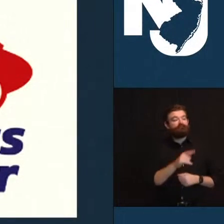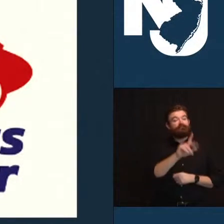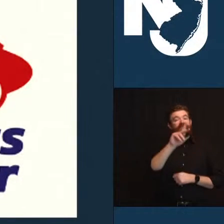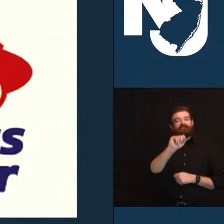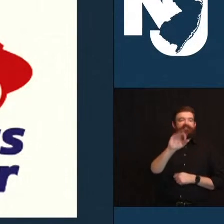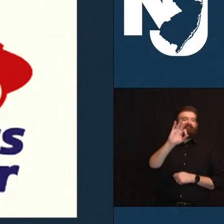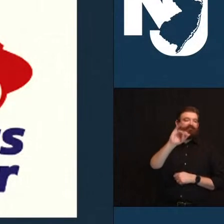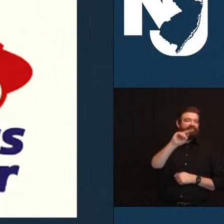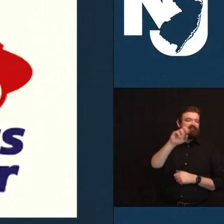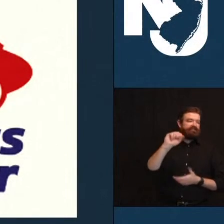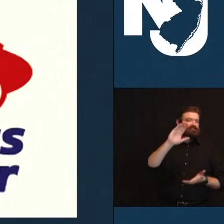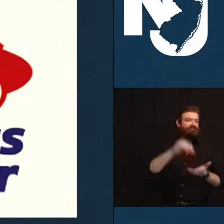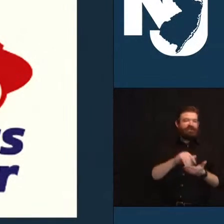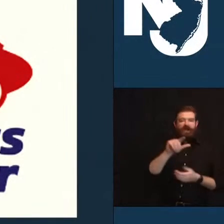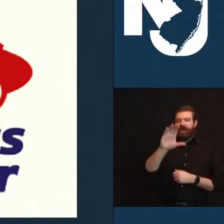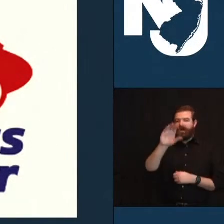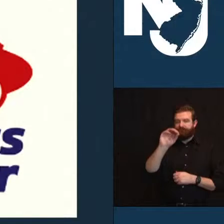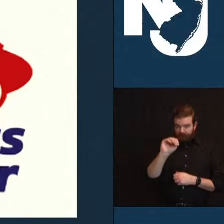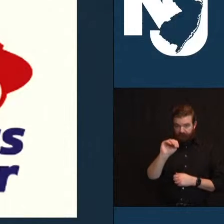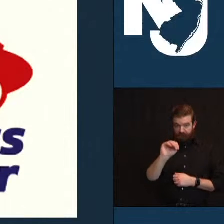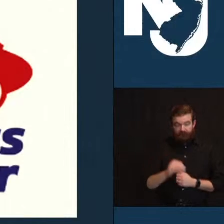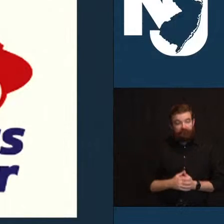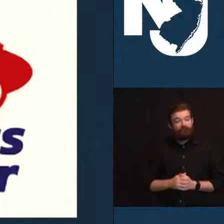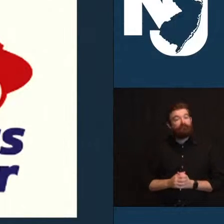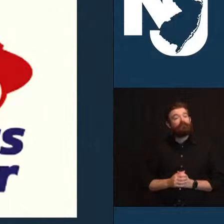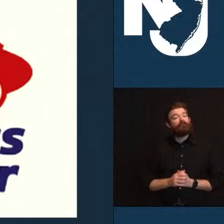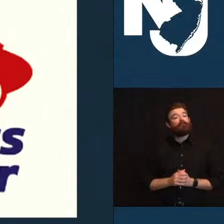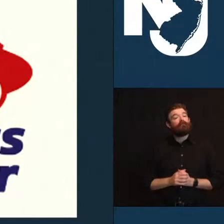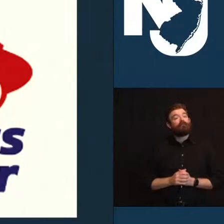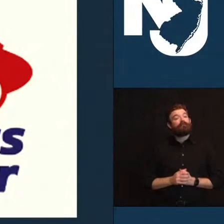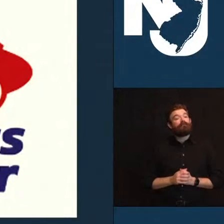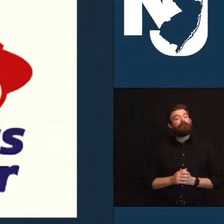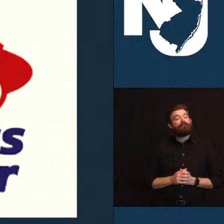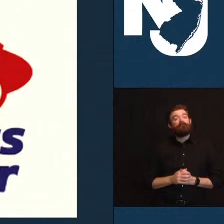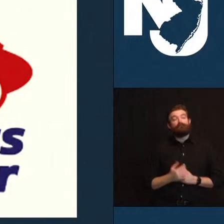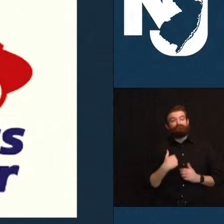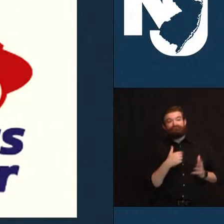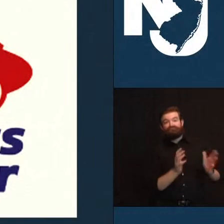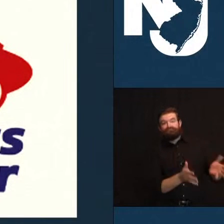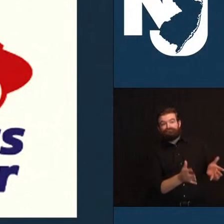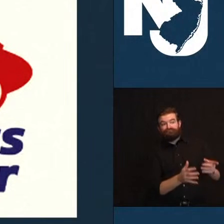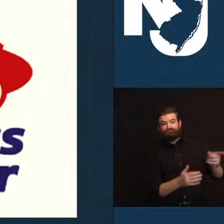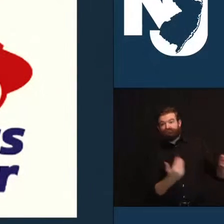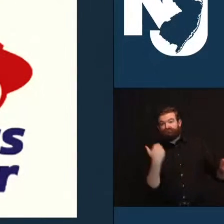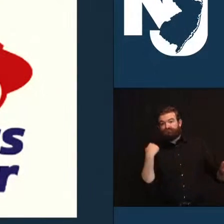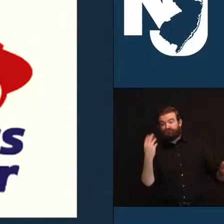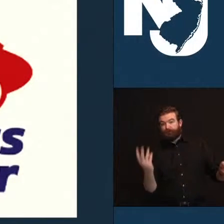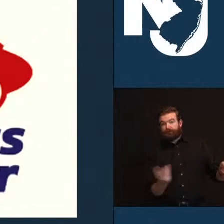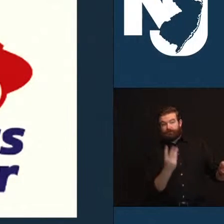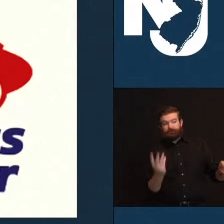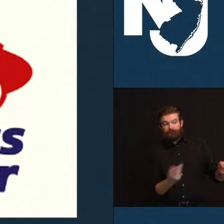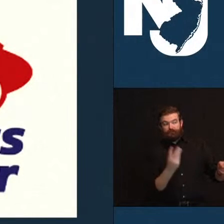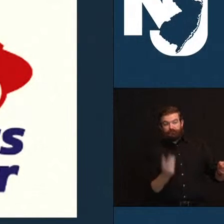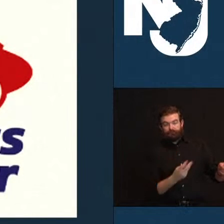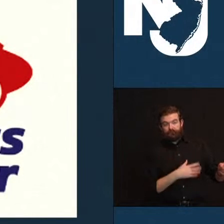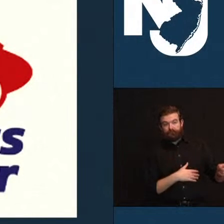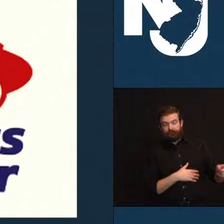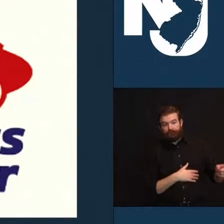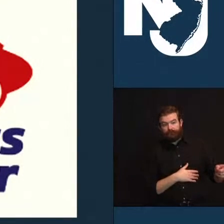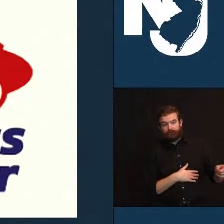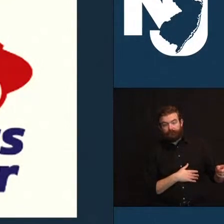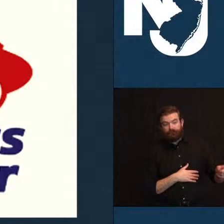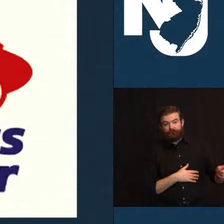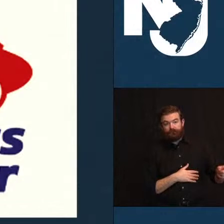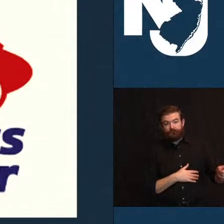in with Heja on Wednesday. And by the way, also on Wednesday, in response to a question that was asked here, I